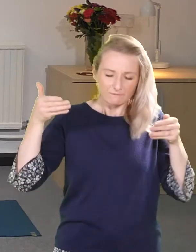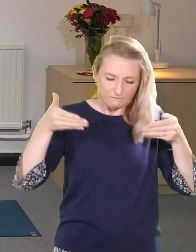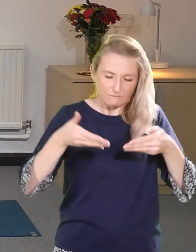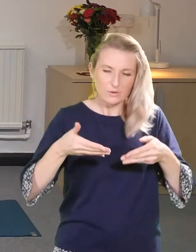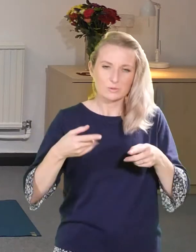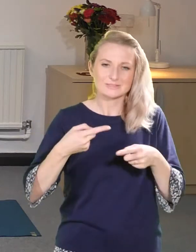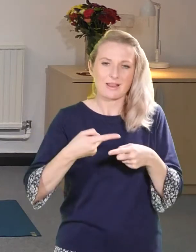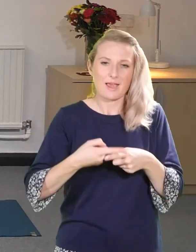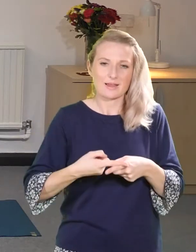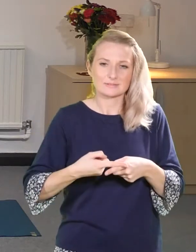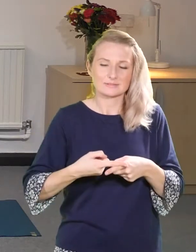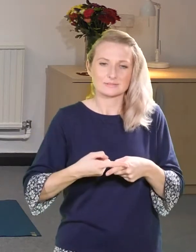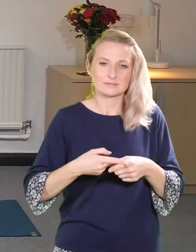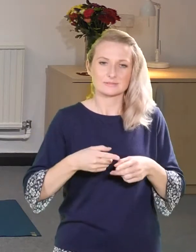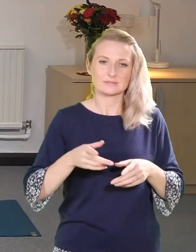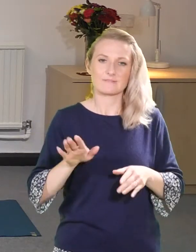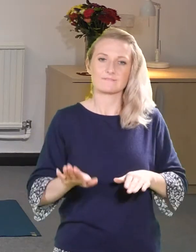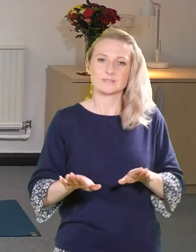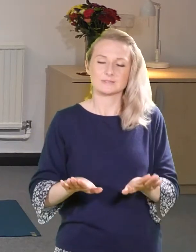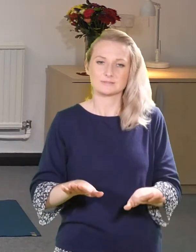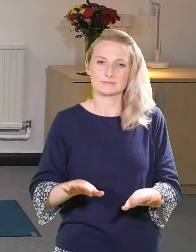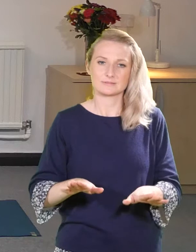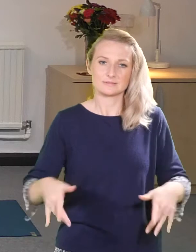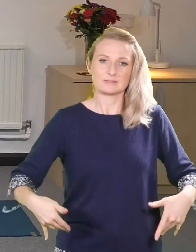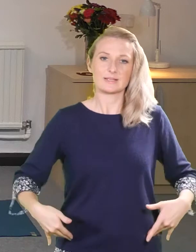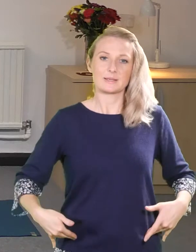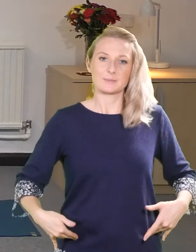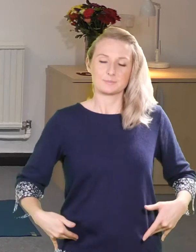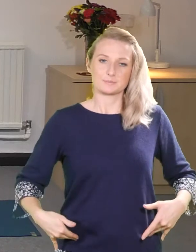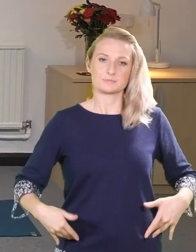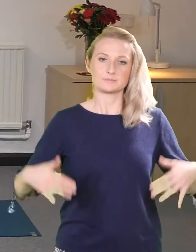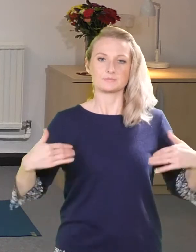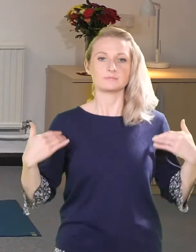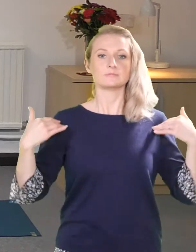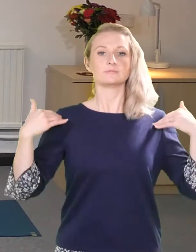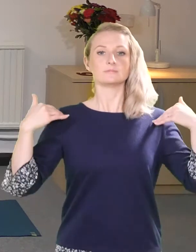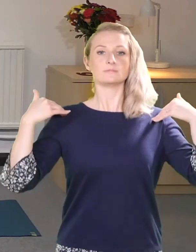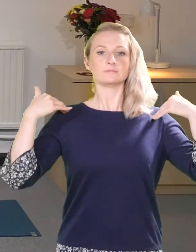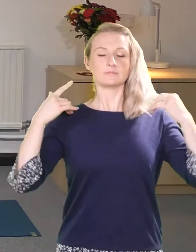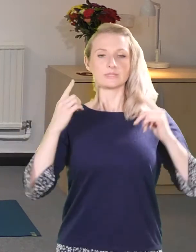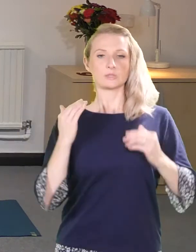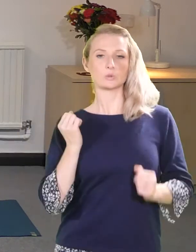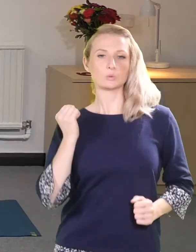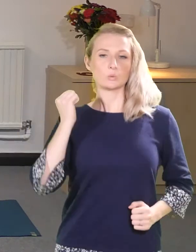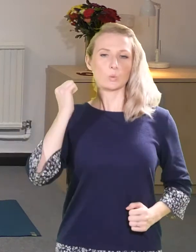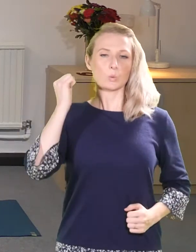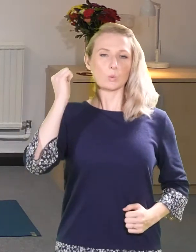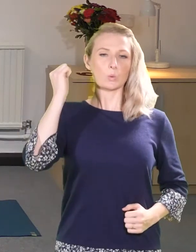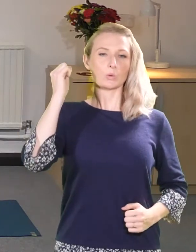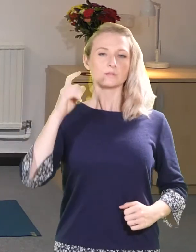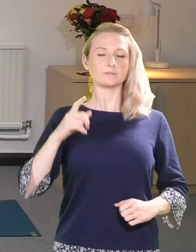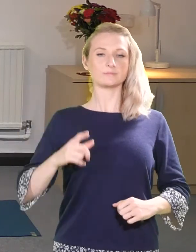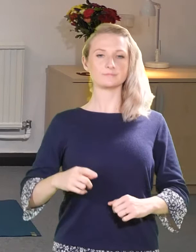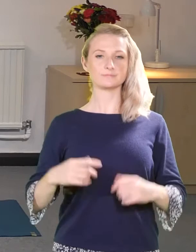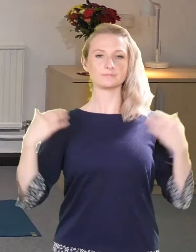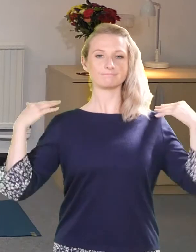your hips, and the upper part of your body, allowing your spine to grow tall,